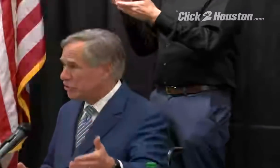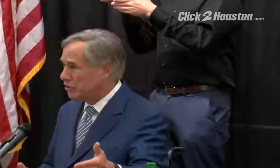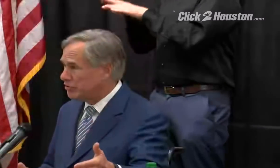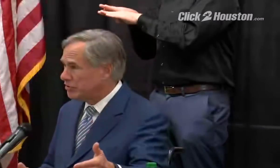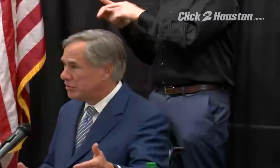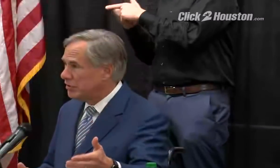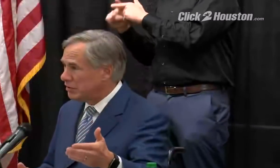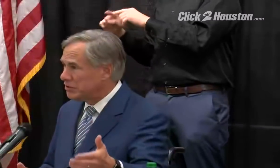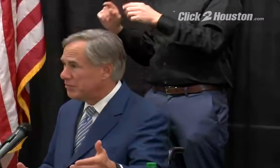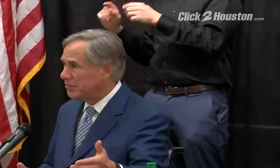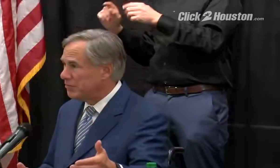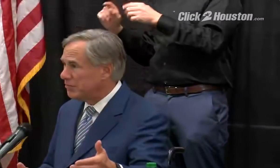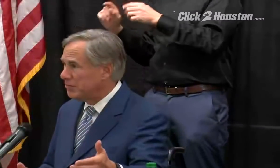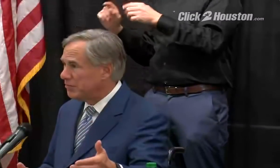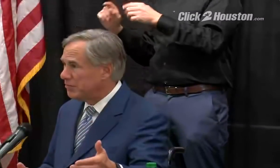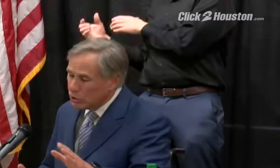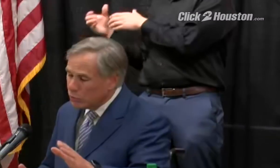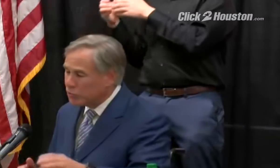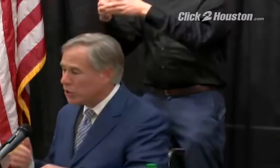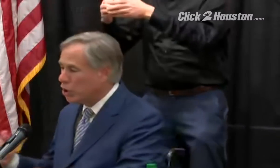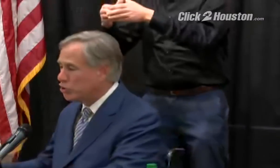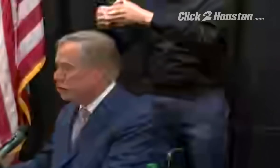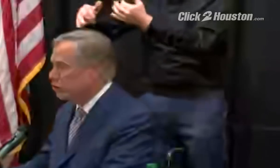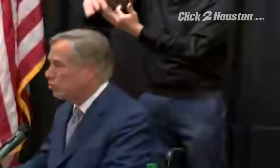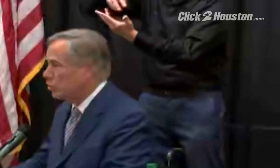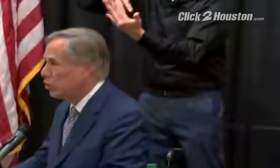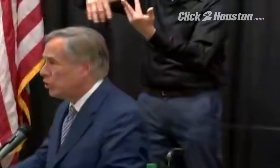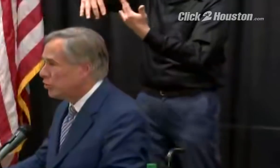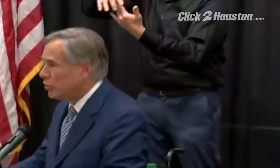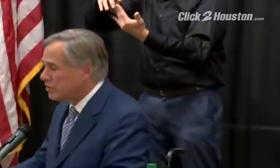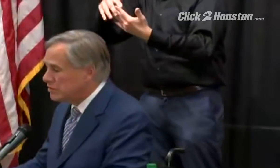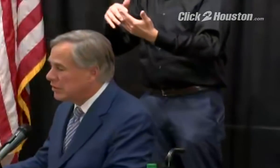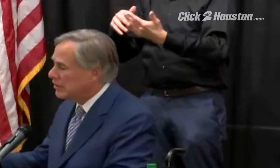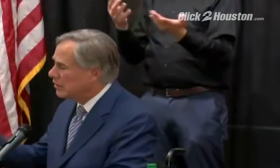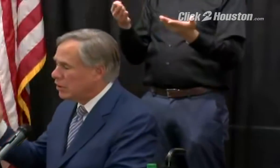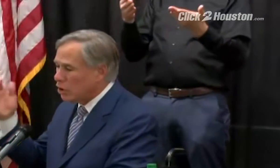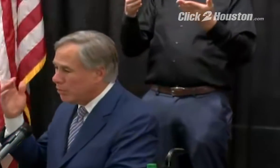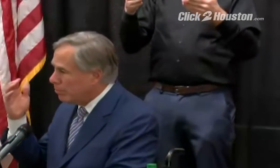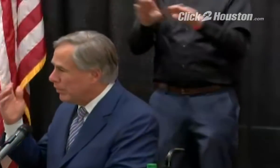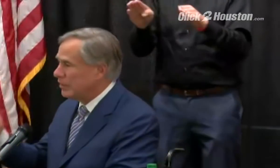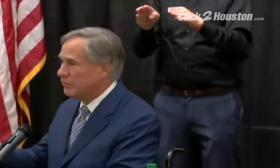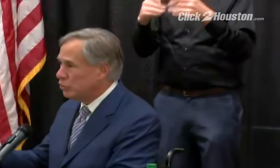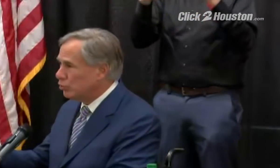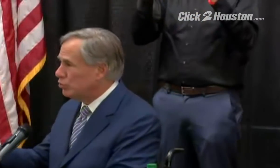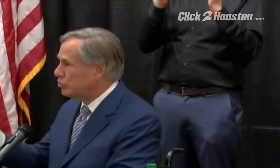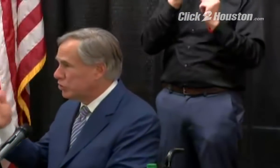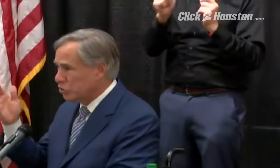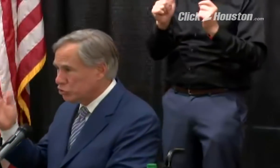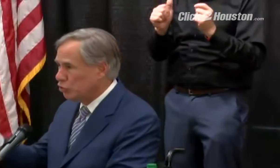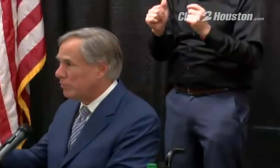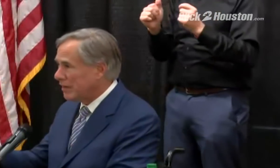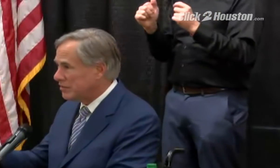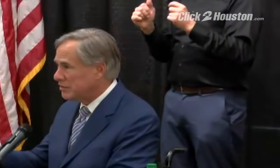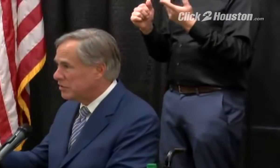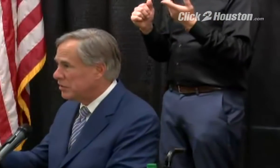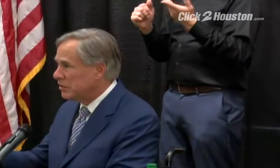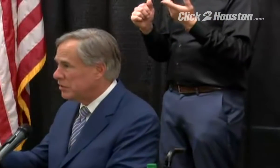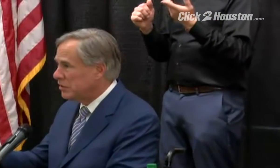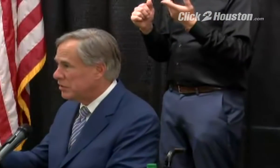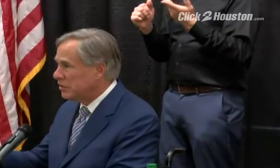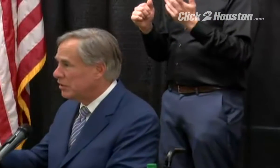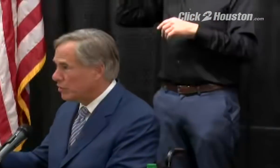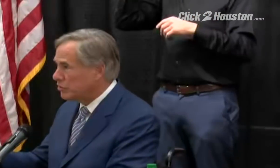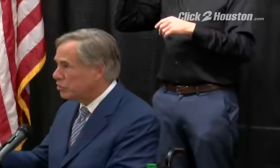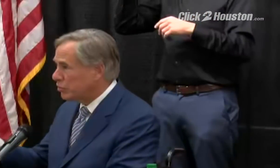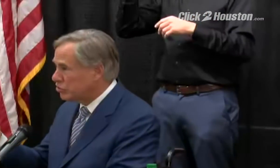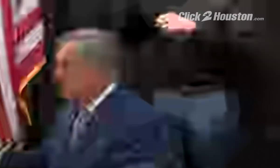positive results that some people think. With regard to local authorities, there are plenty of tools in the toolboxes of